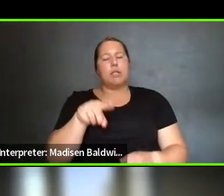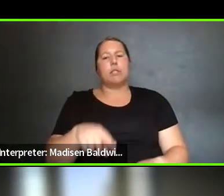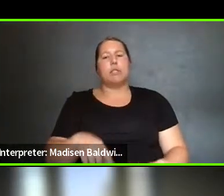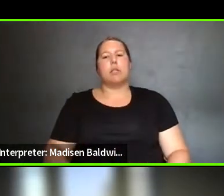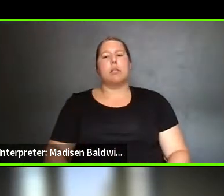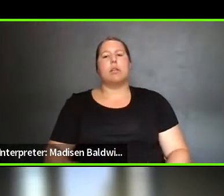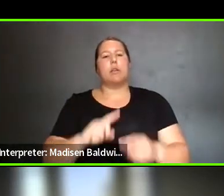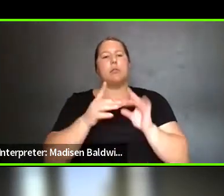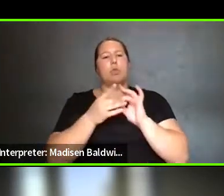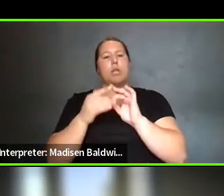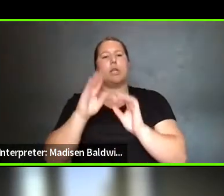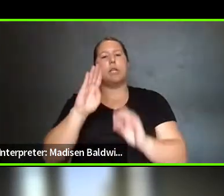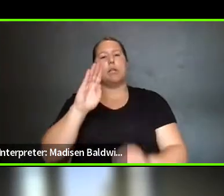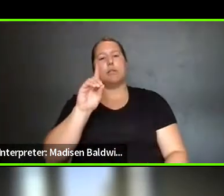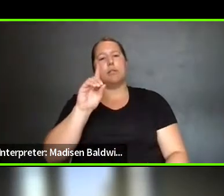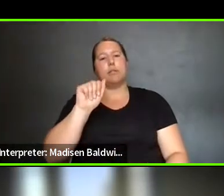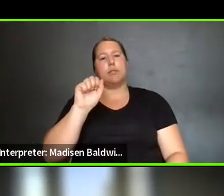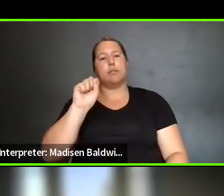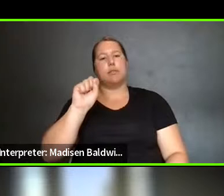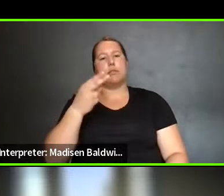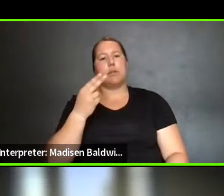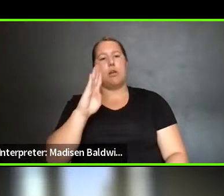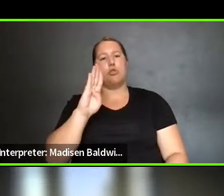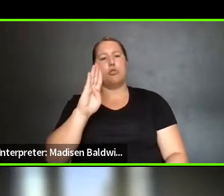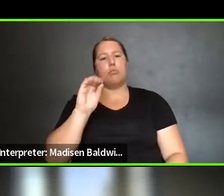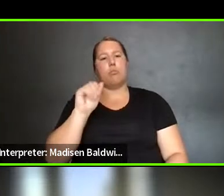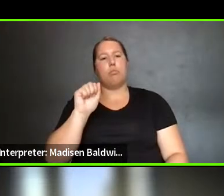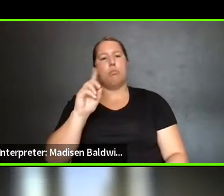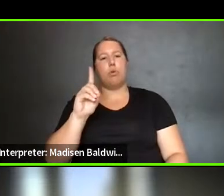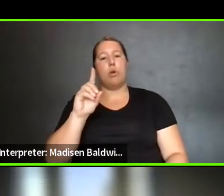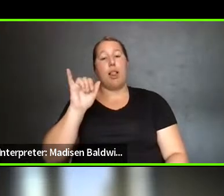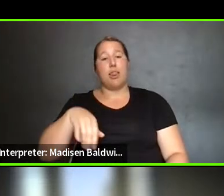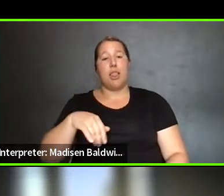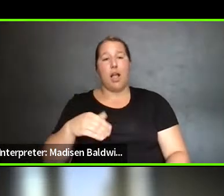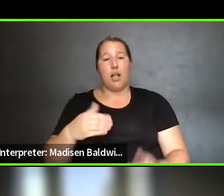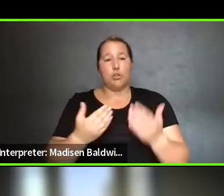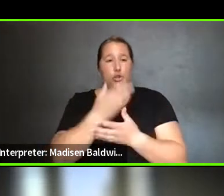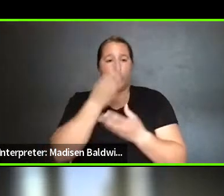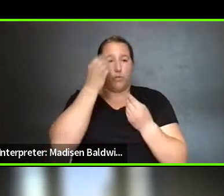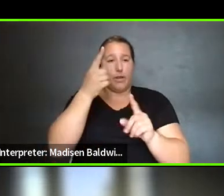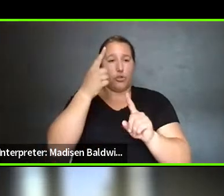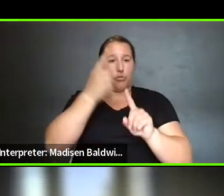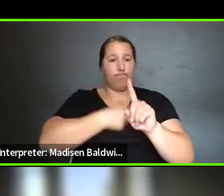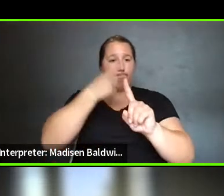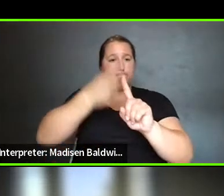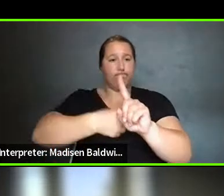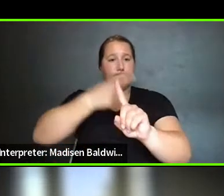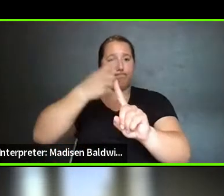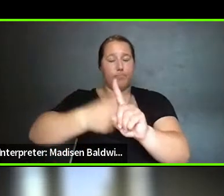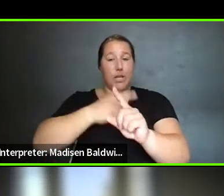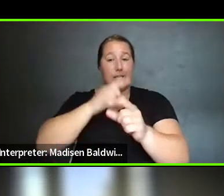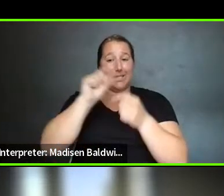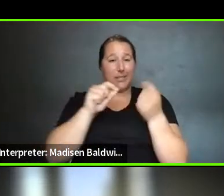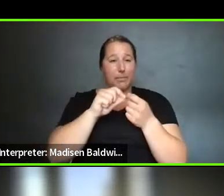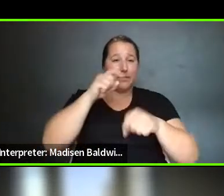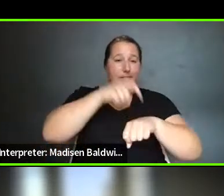is, will that be updated monthly at a certain time or a certain